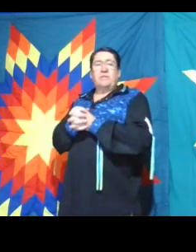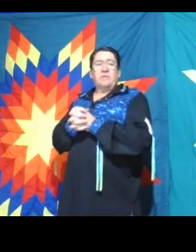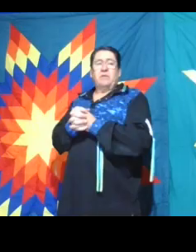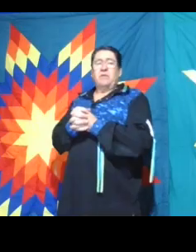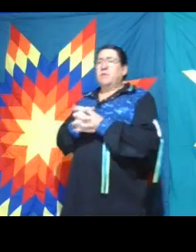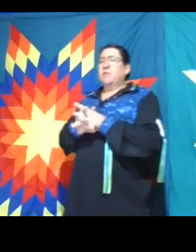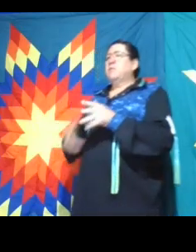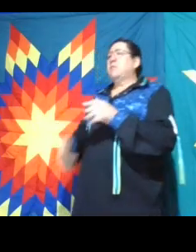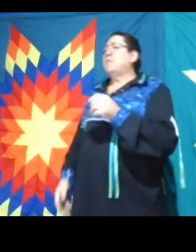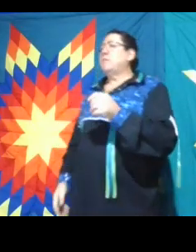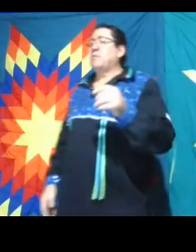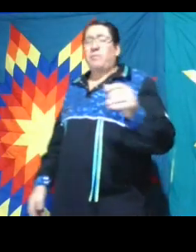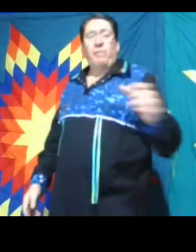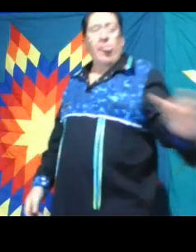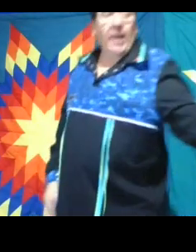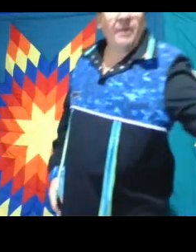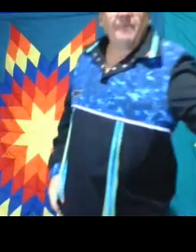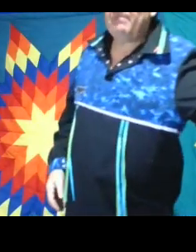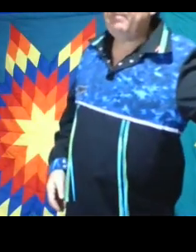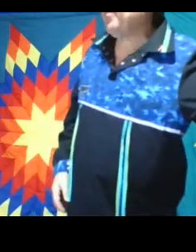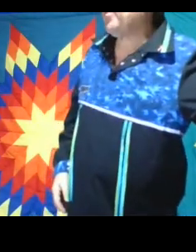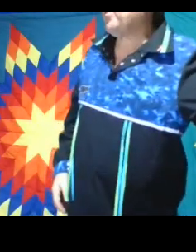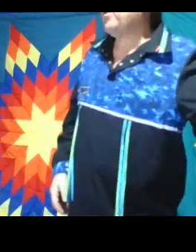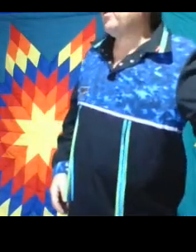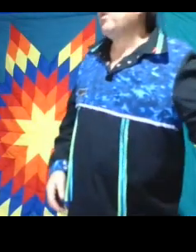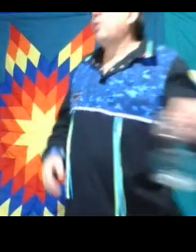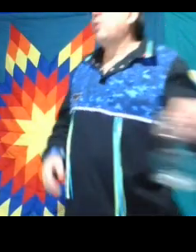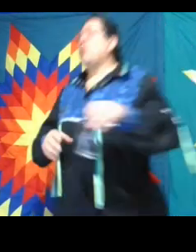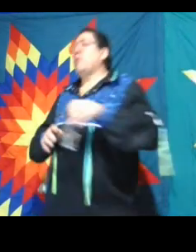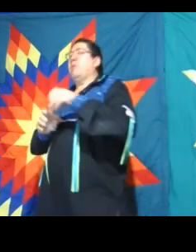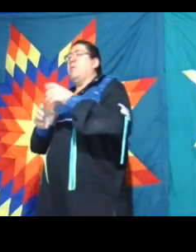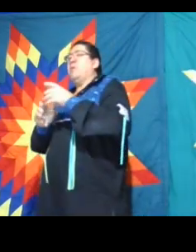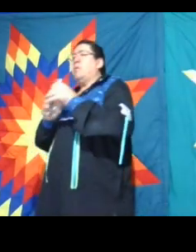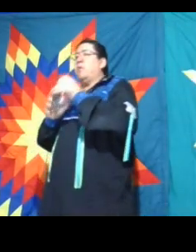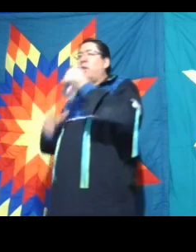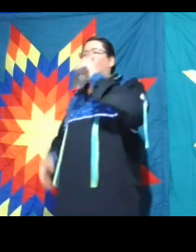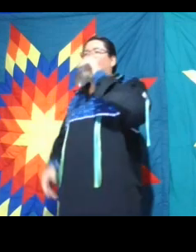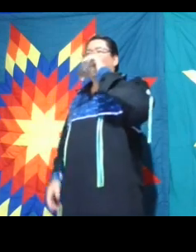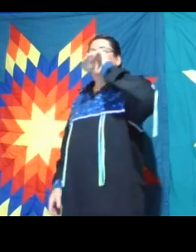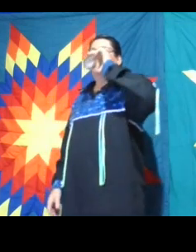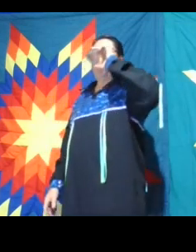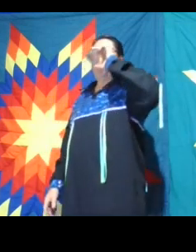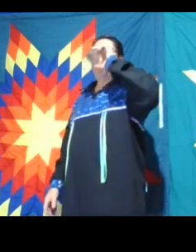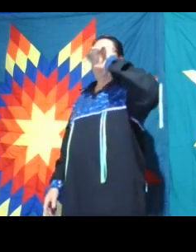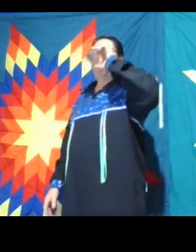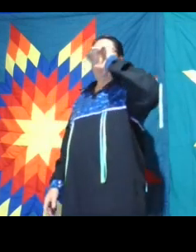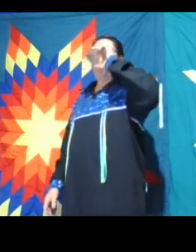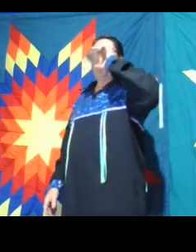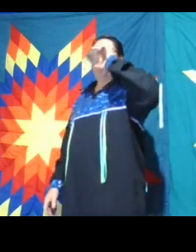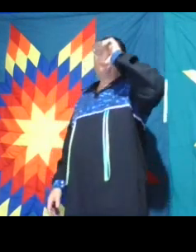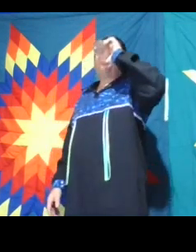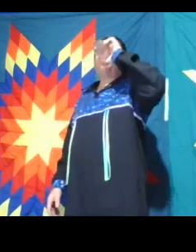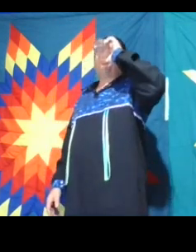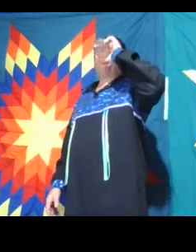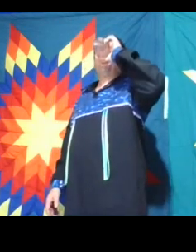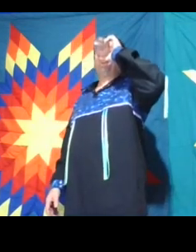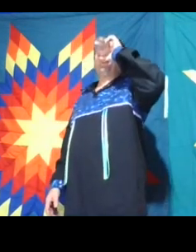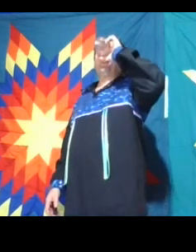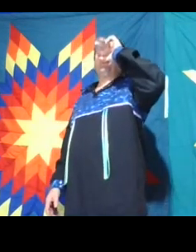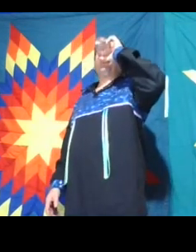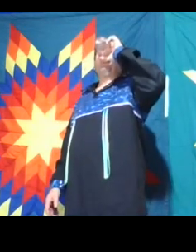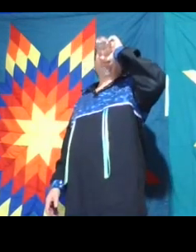process. And Brad, as you said before, there's no like one size fits all. It's about being open and being aware to some